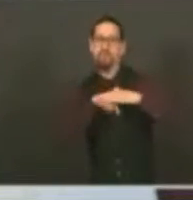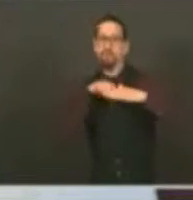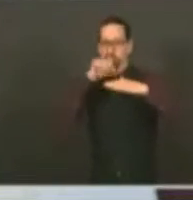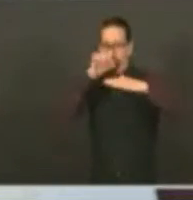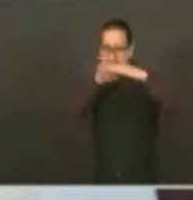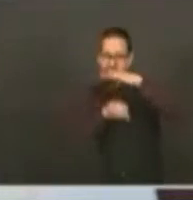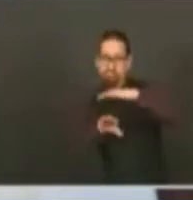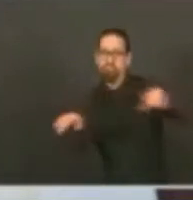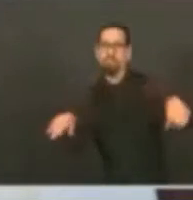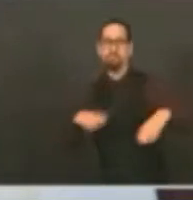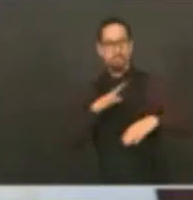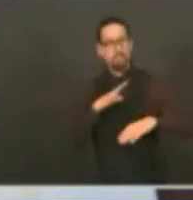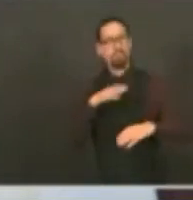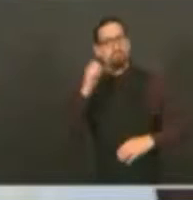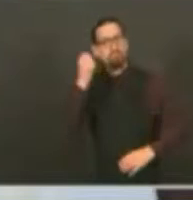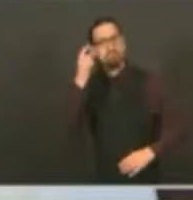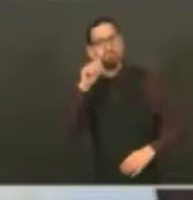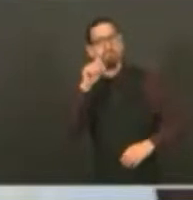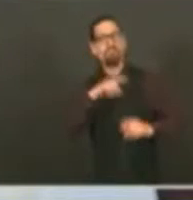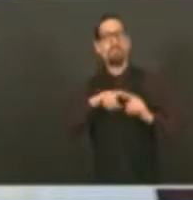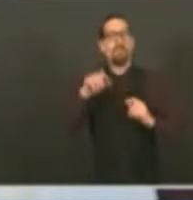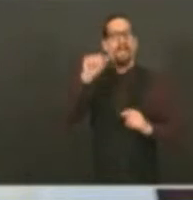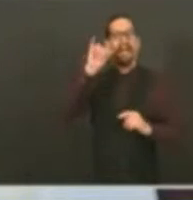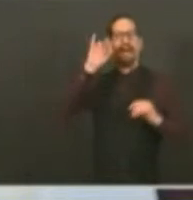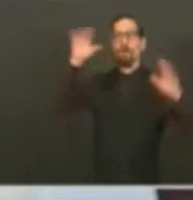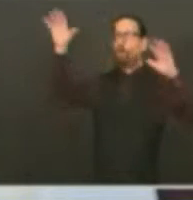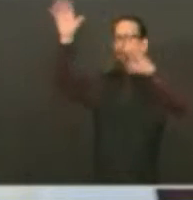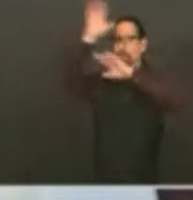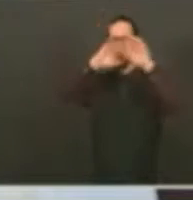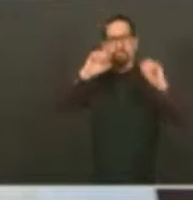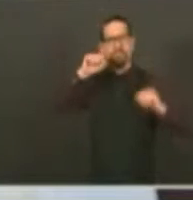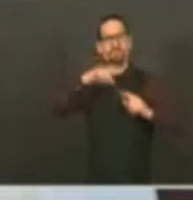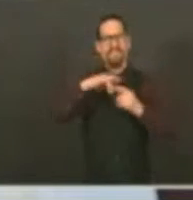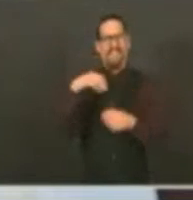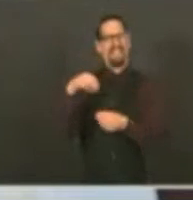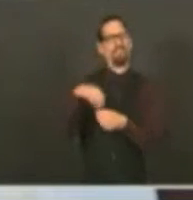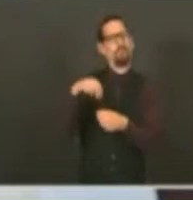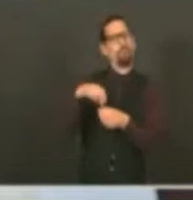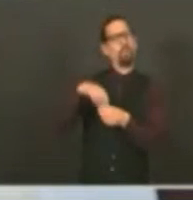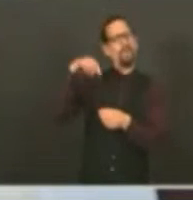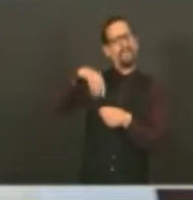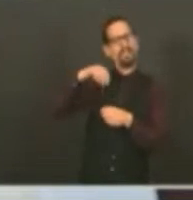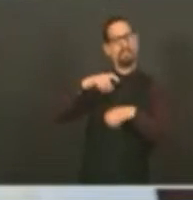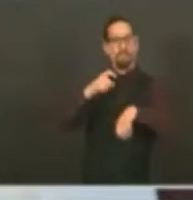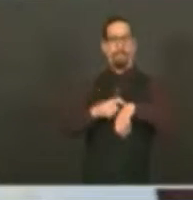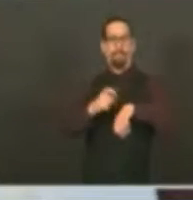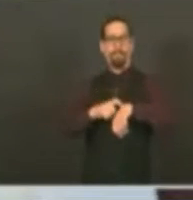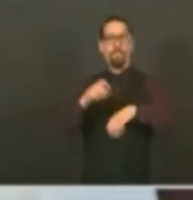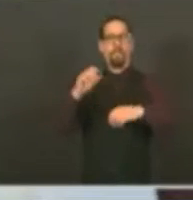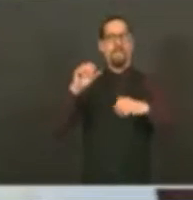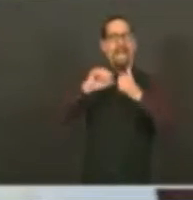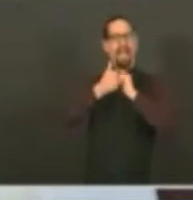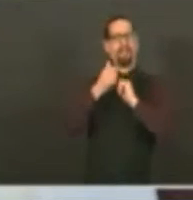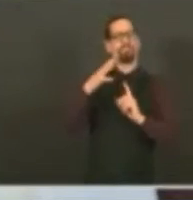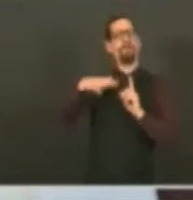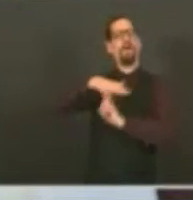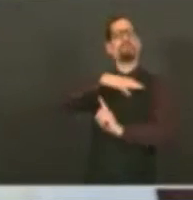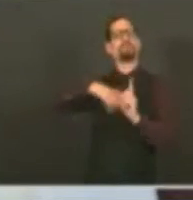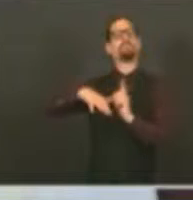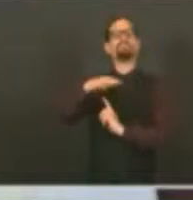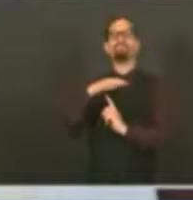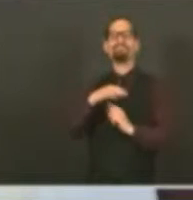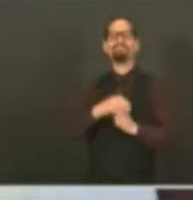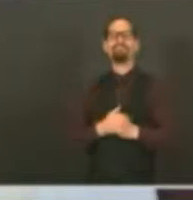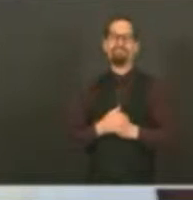more challenging. It's indoors for a period of time. It's the type of environment that is conducive to